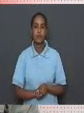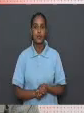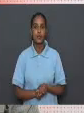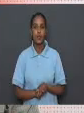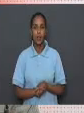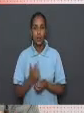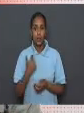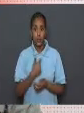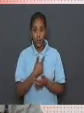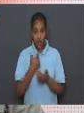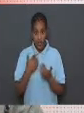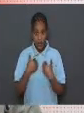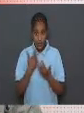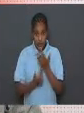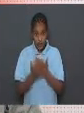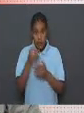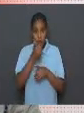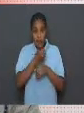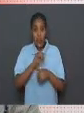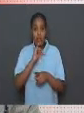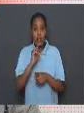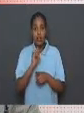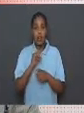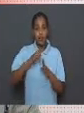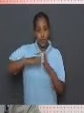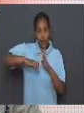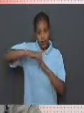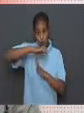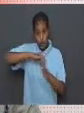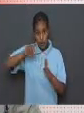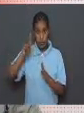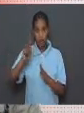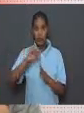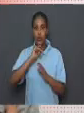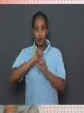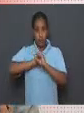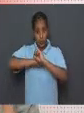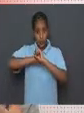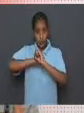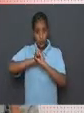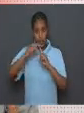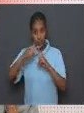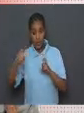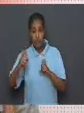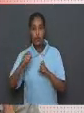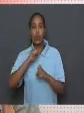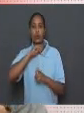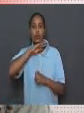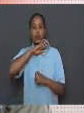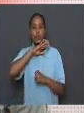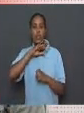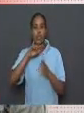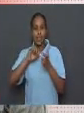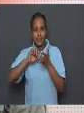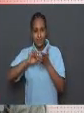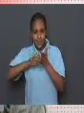that metal is electroplated to protect against corrosion, dents, and scratches, and